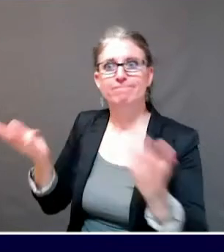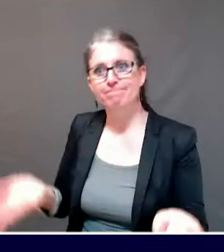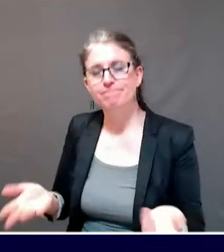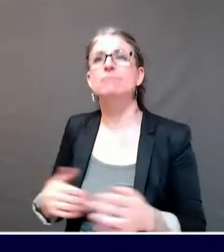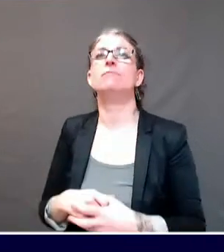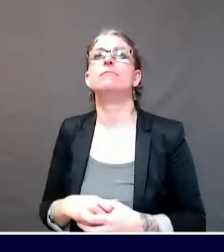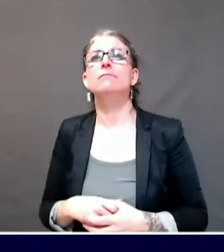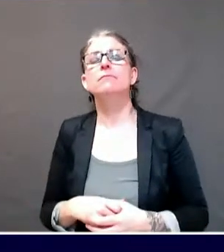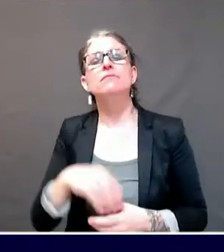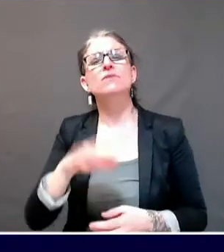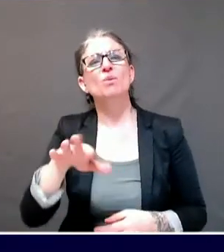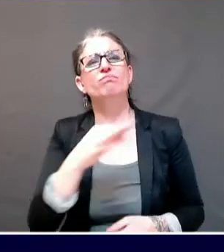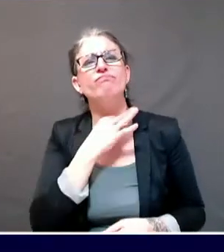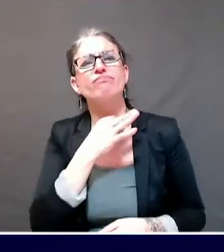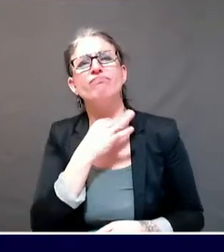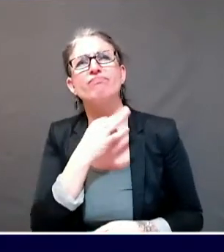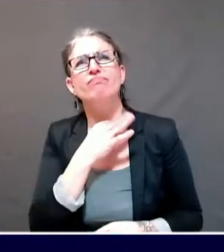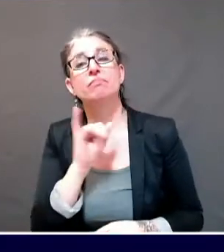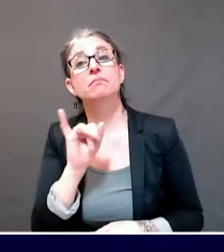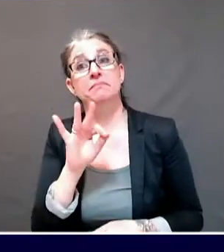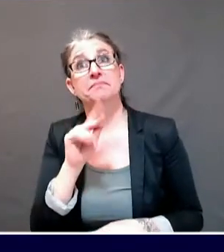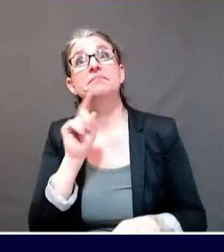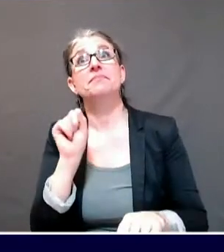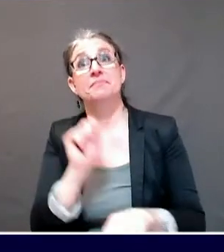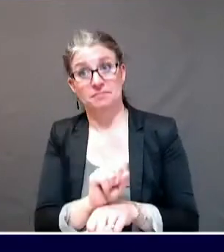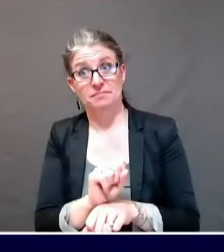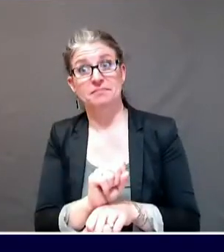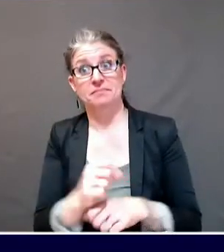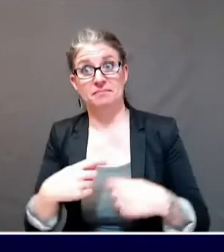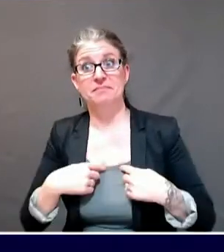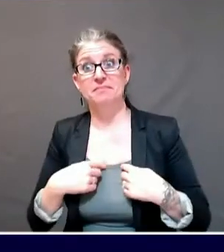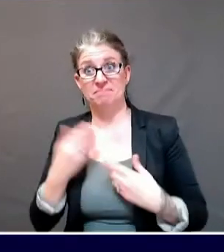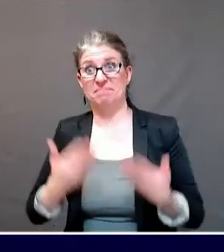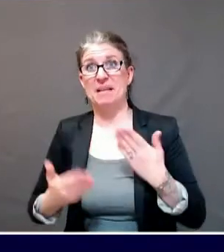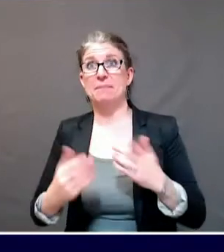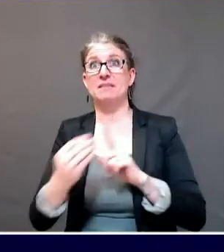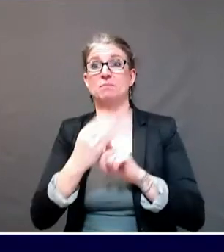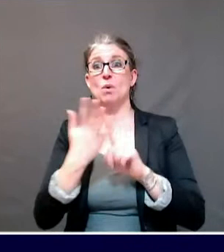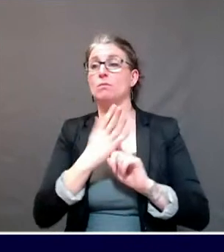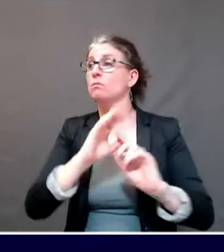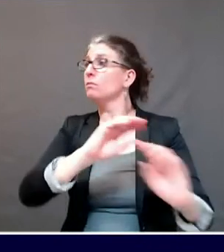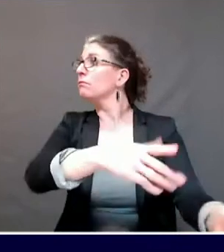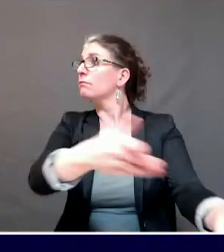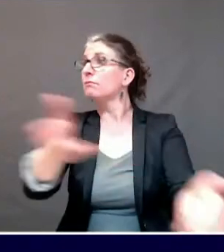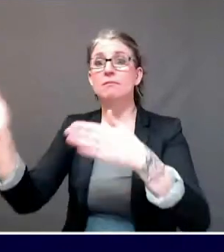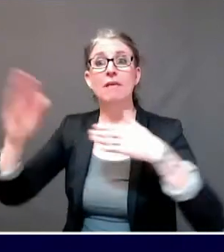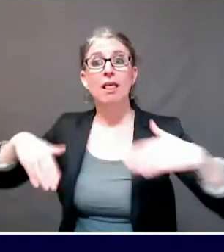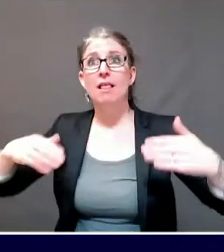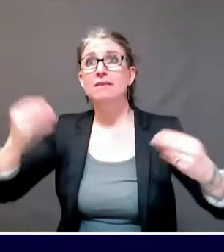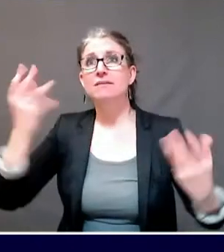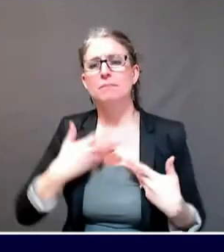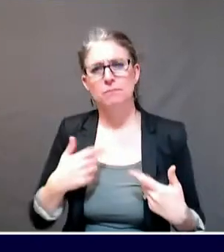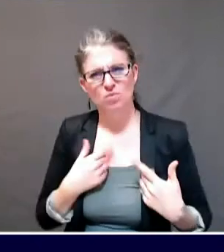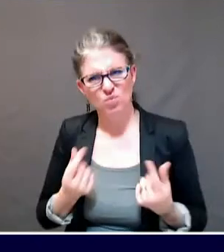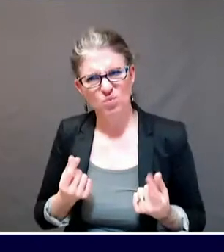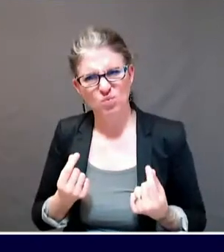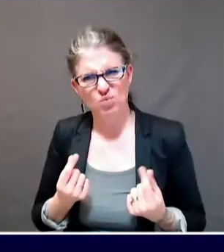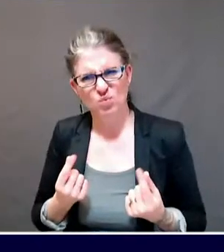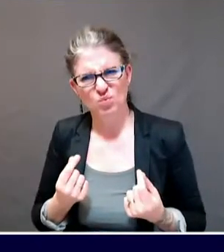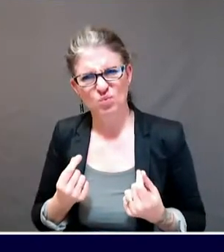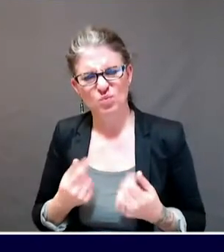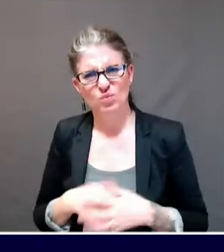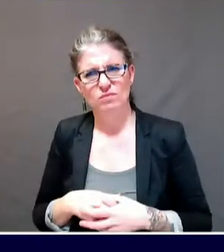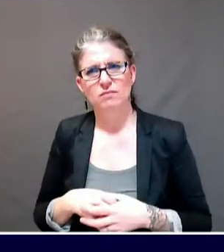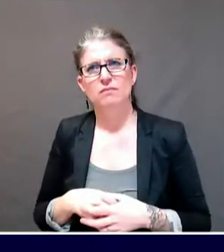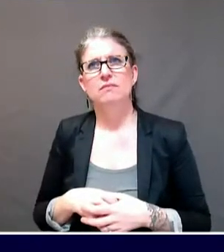been contacted? Should they still follow up? What should they do then next? Should they be getting tested